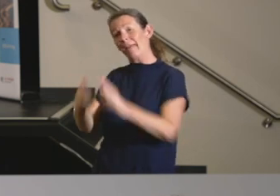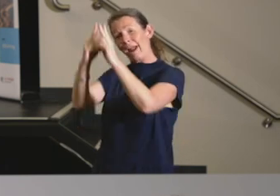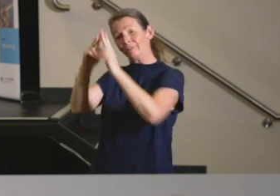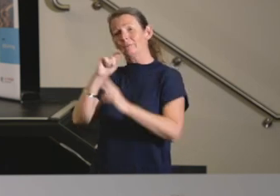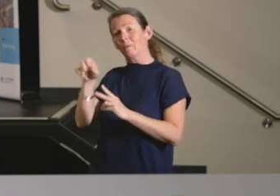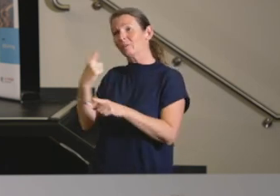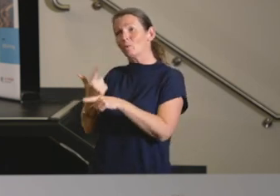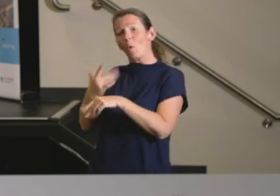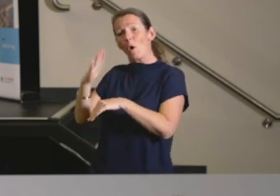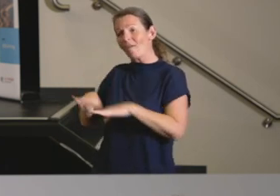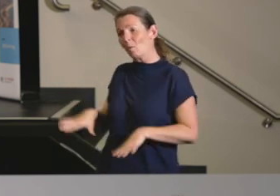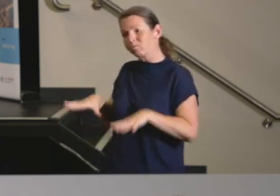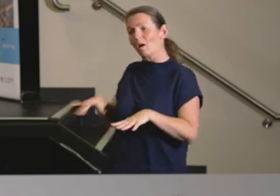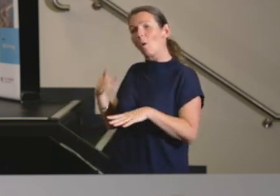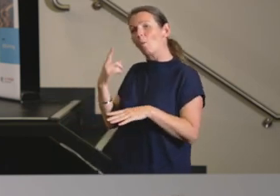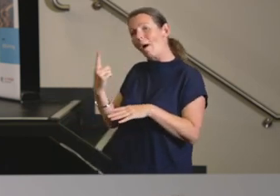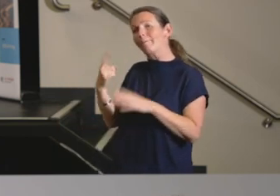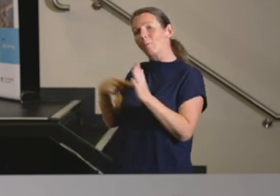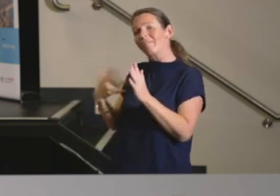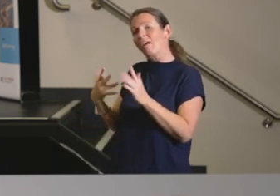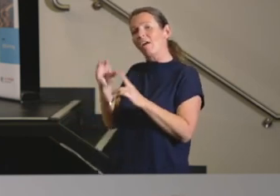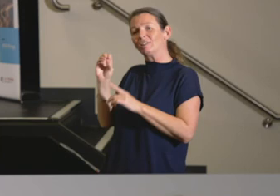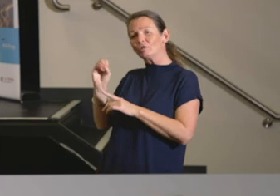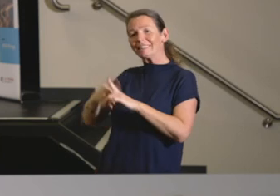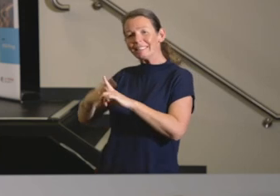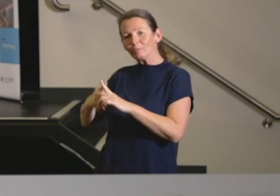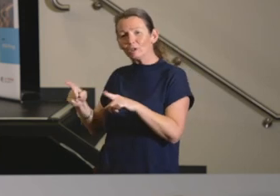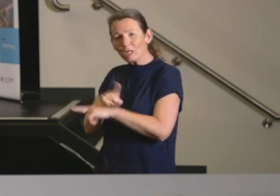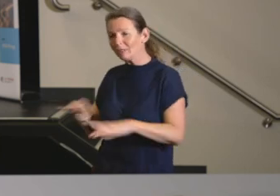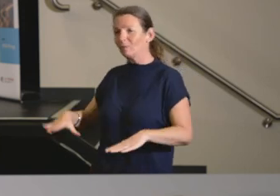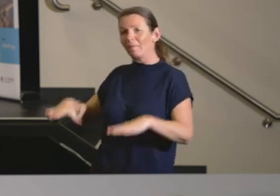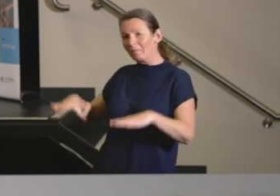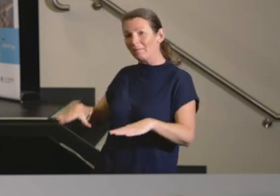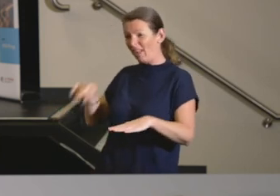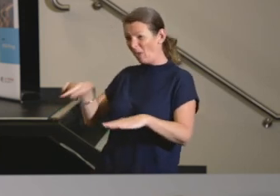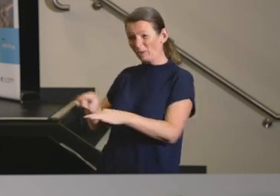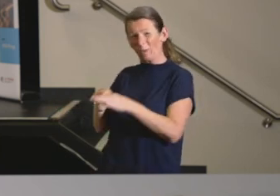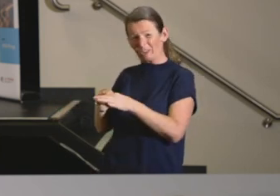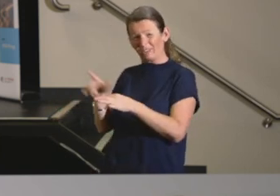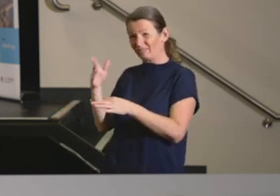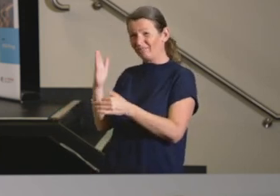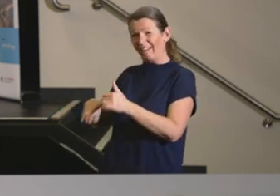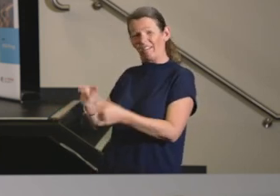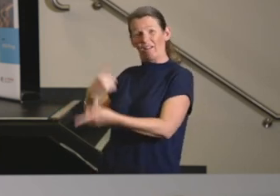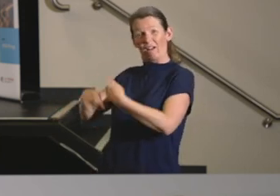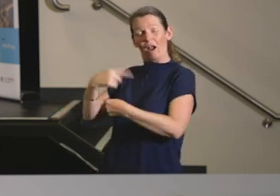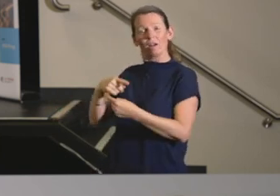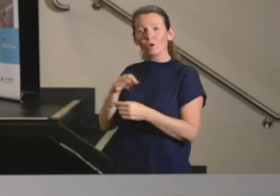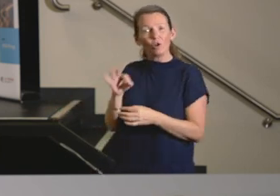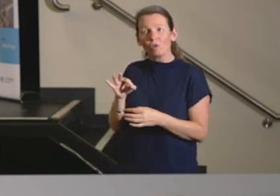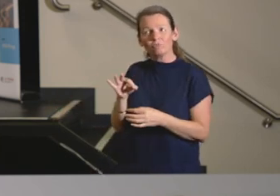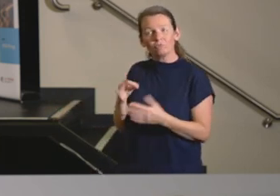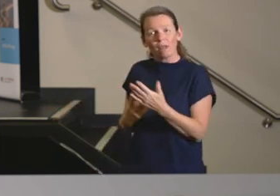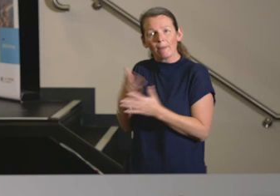degrees is what we need for our islands to survive. And a lot of these stories are never told in media, especially here in Australia. And it's not often that you hear the names of